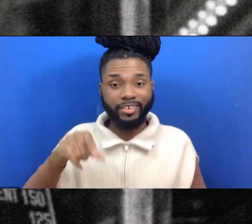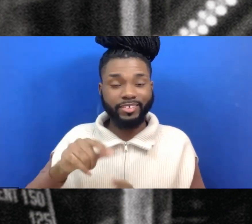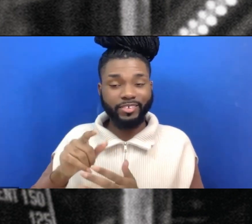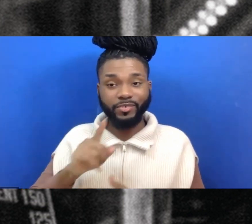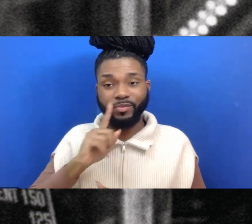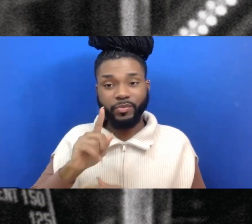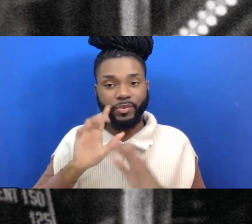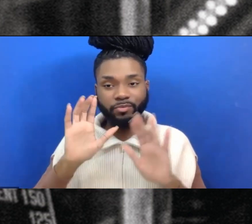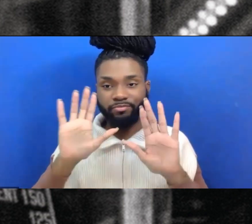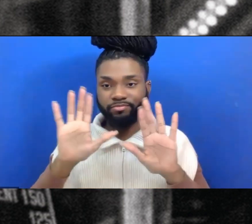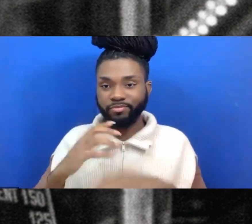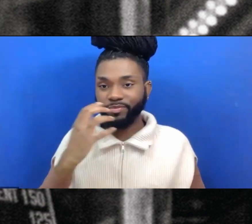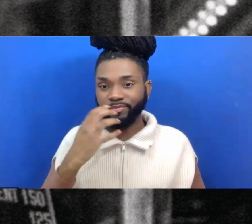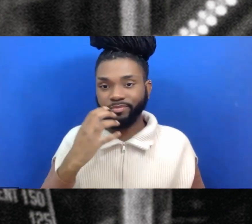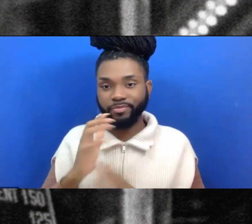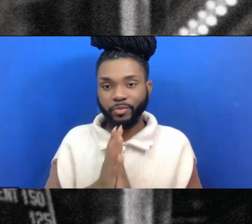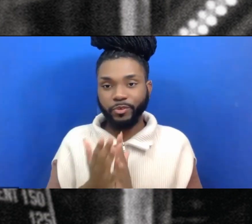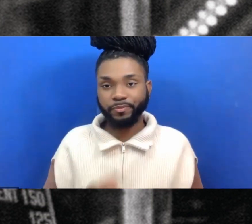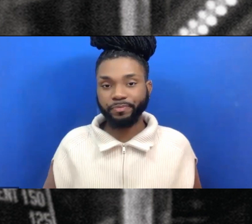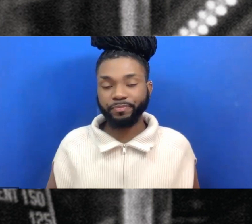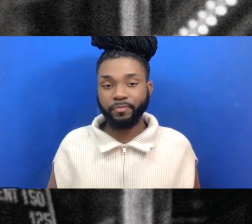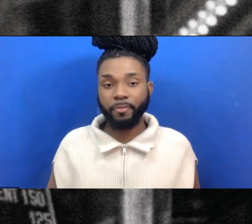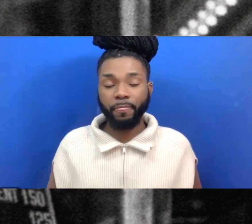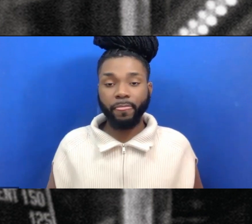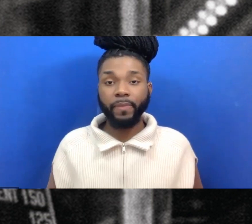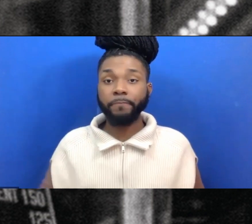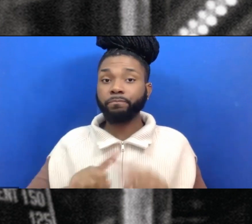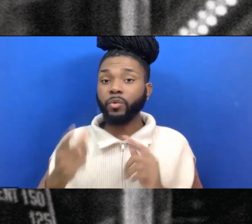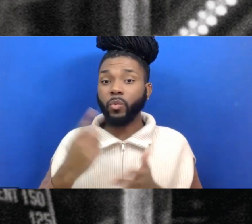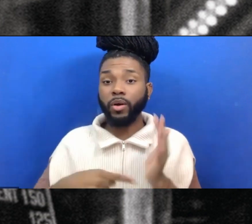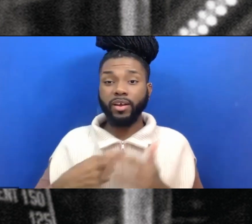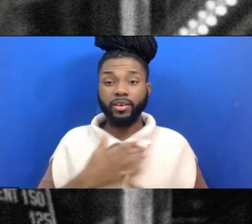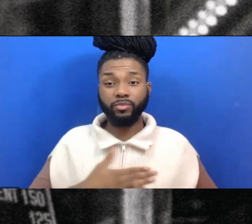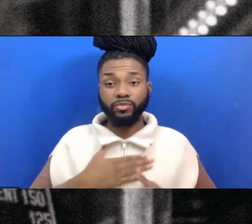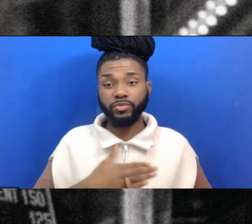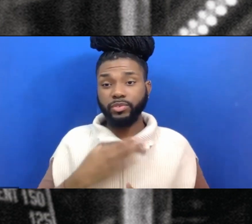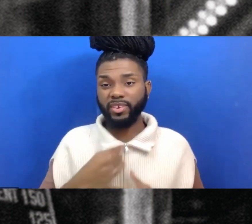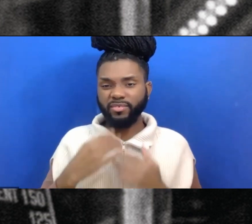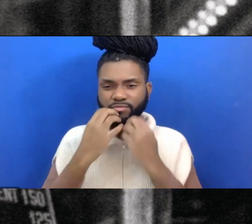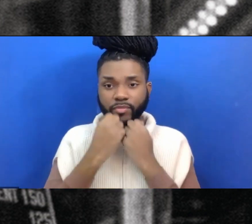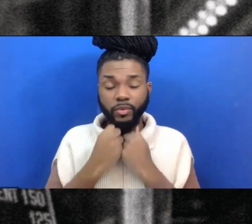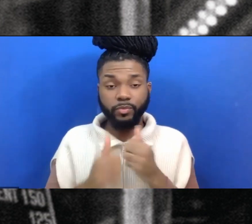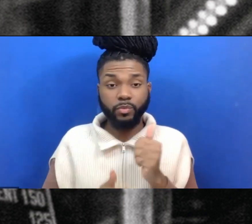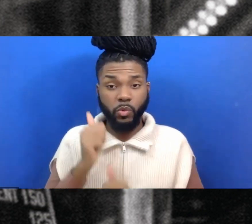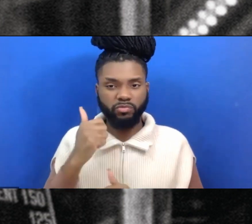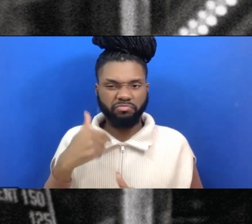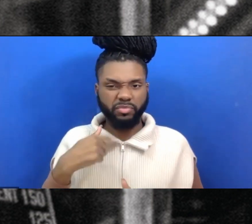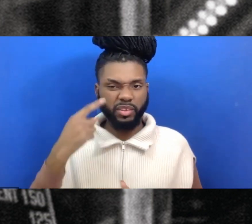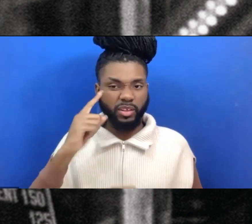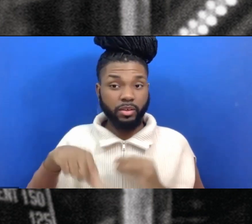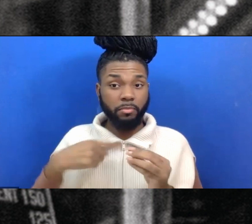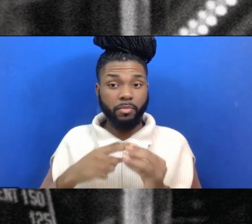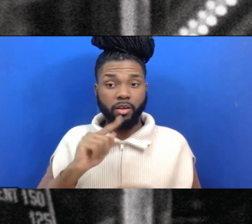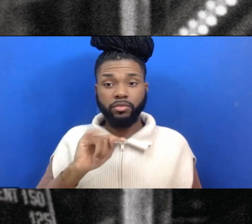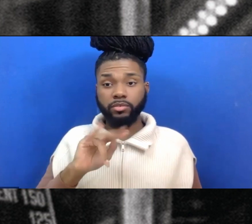really wonderful book. But what I appreciate and value most, I think, about